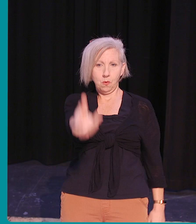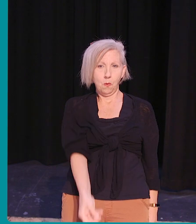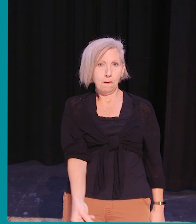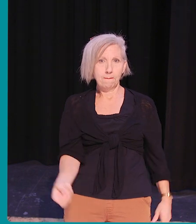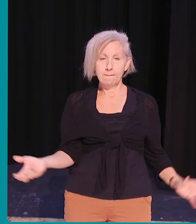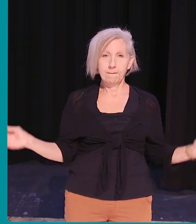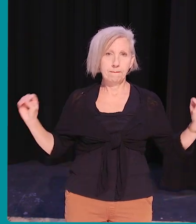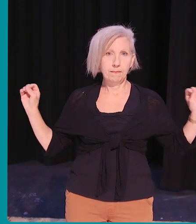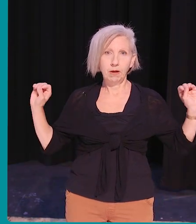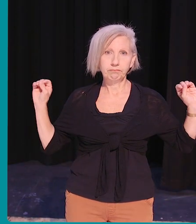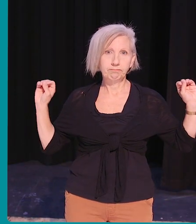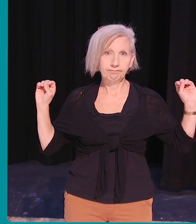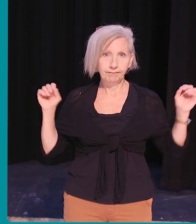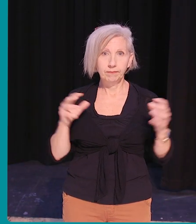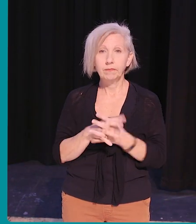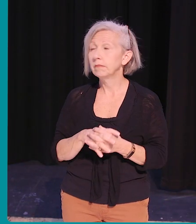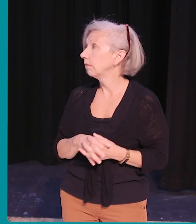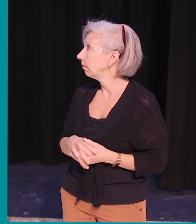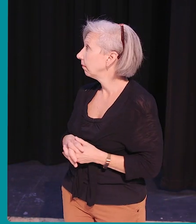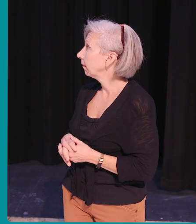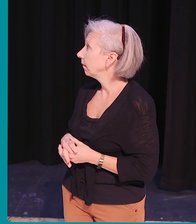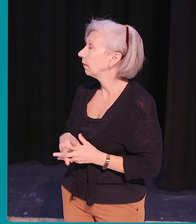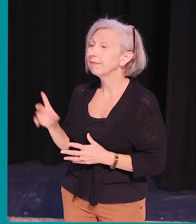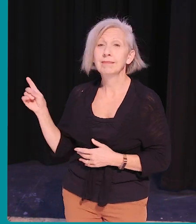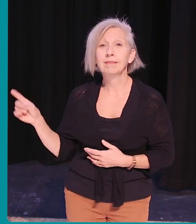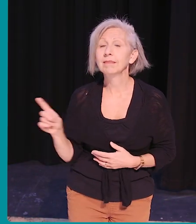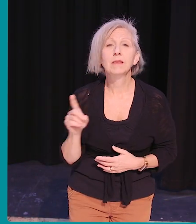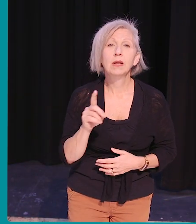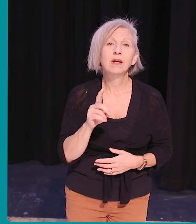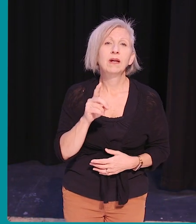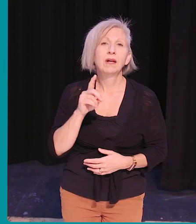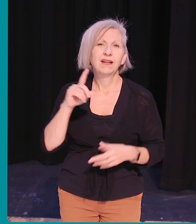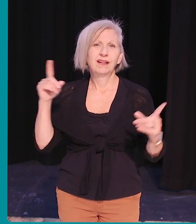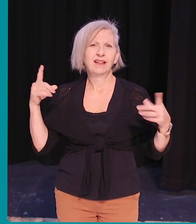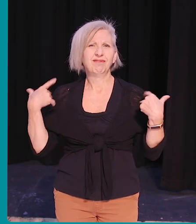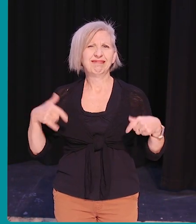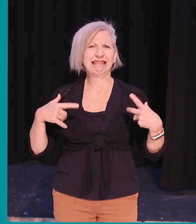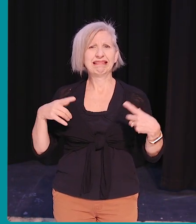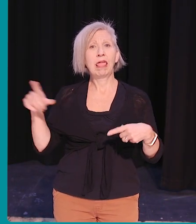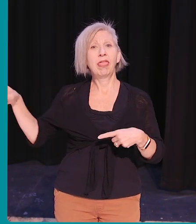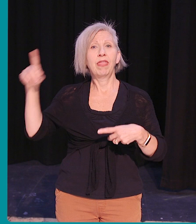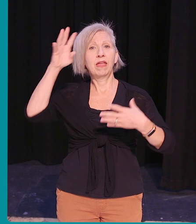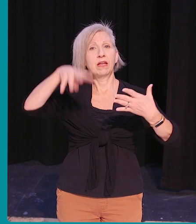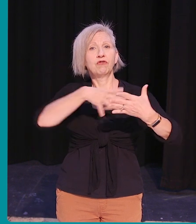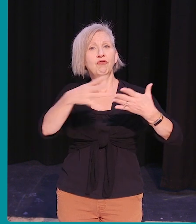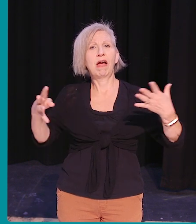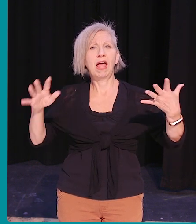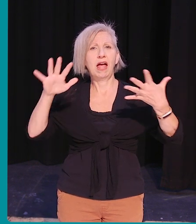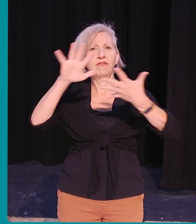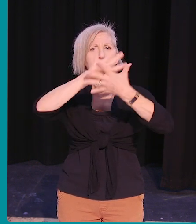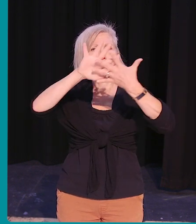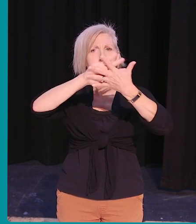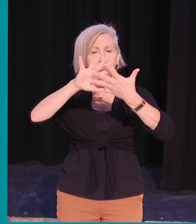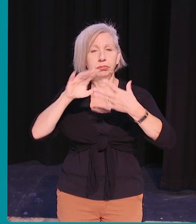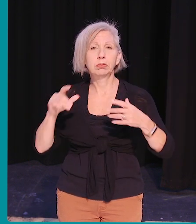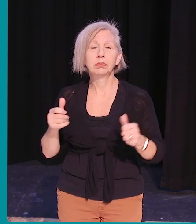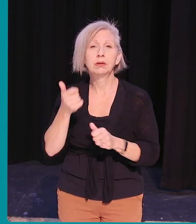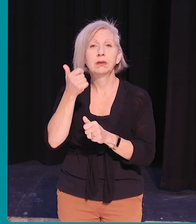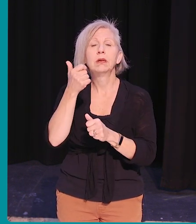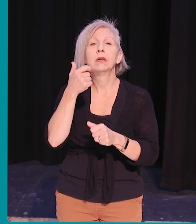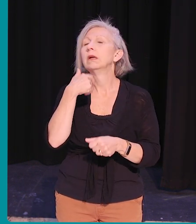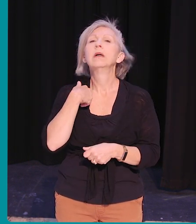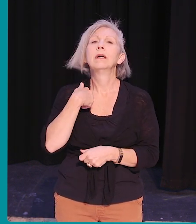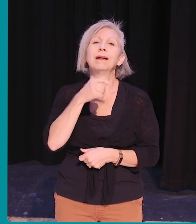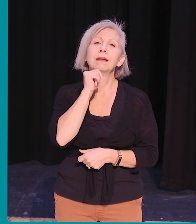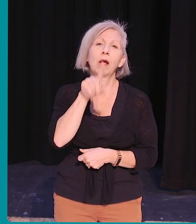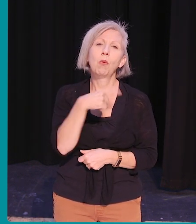are just out of here. It's not just in America. This is a hard graph to read, but if you look at it, there's 3 bars for every country. So for example, here's